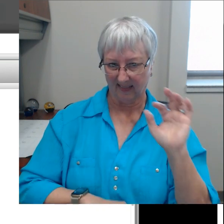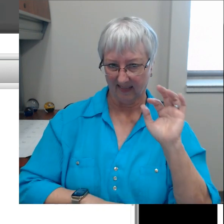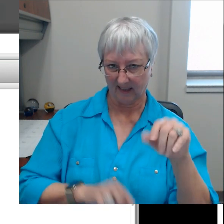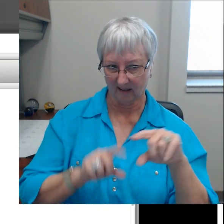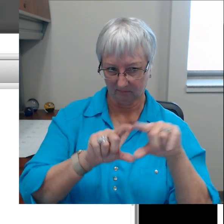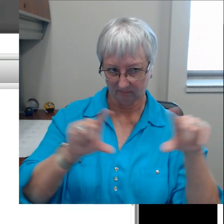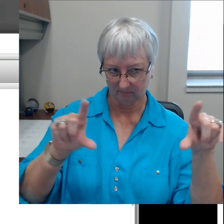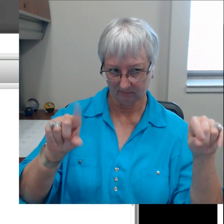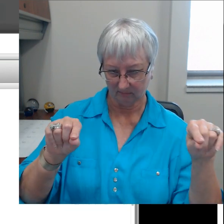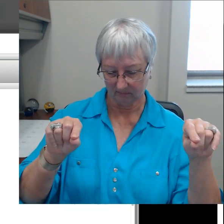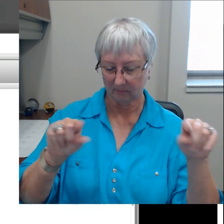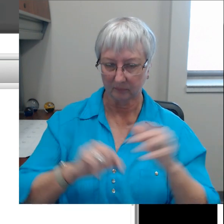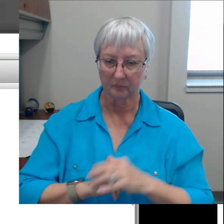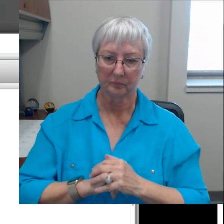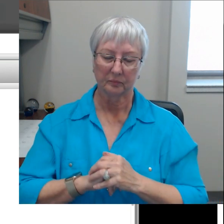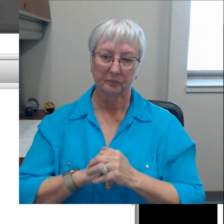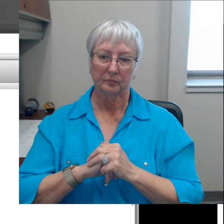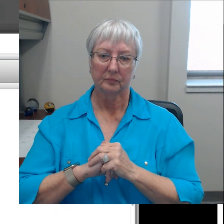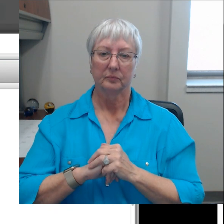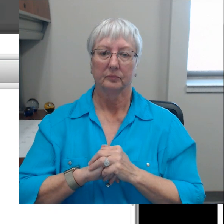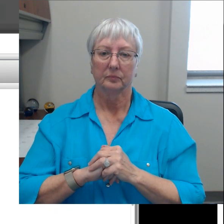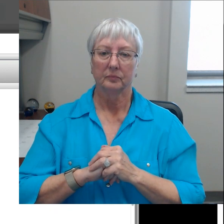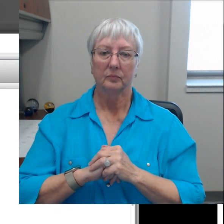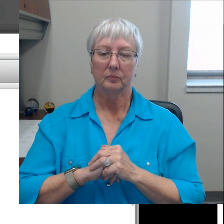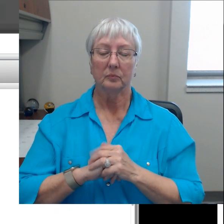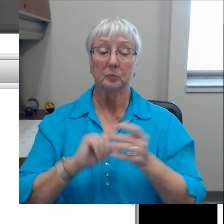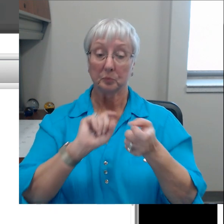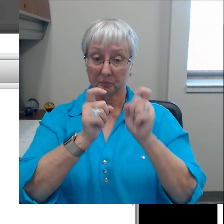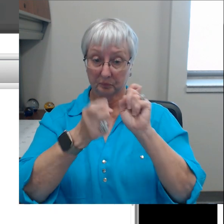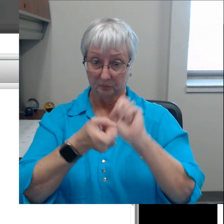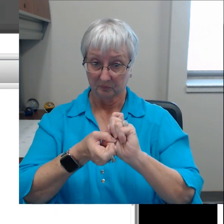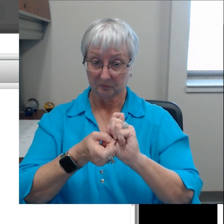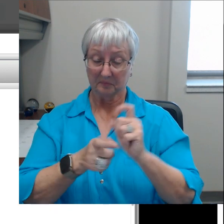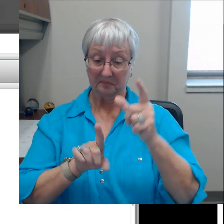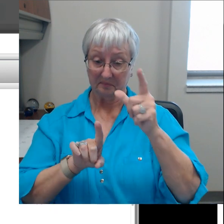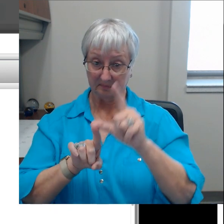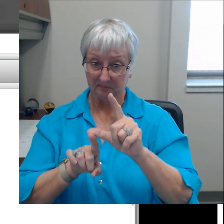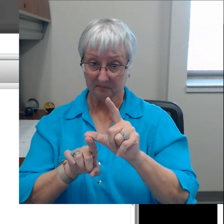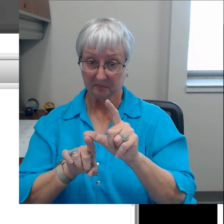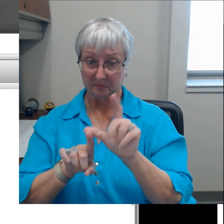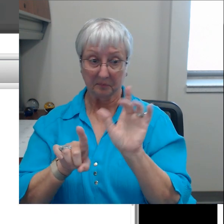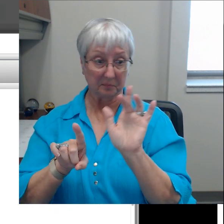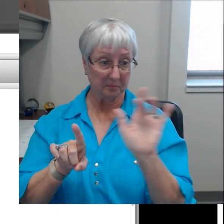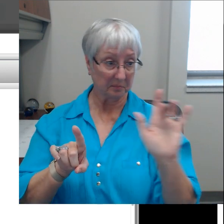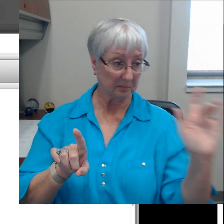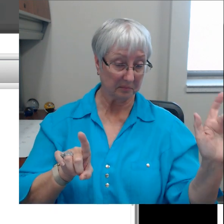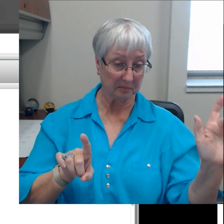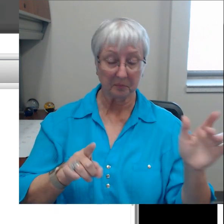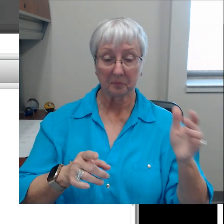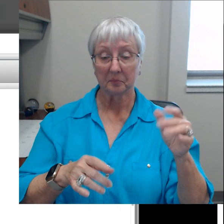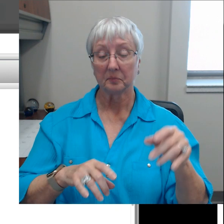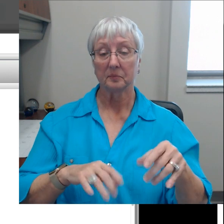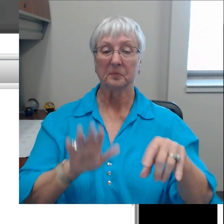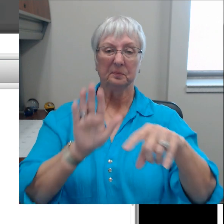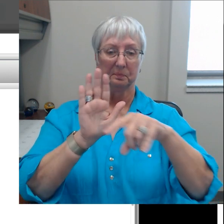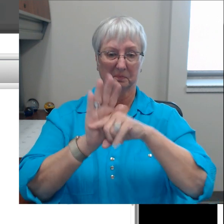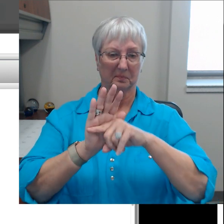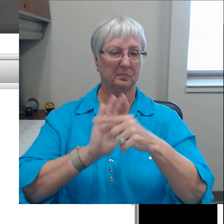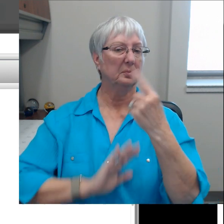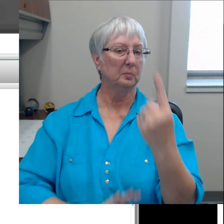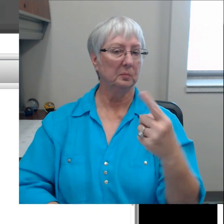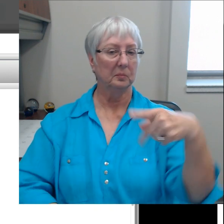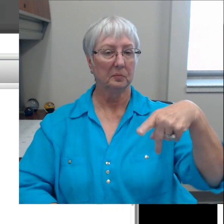WF loading, which is exactly what we want. We'll change our letter spacing to -1 pixel. So this means